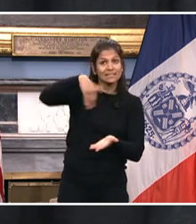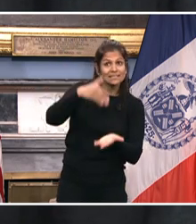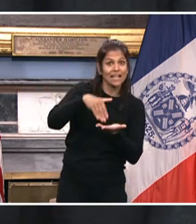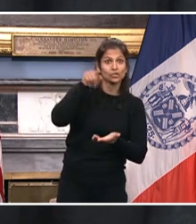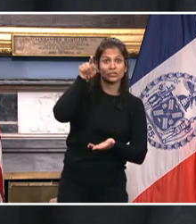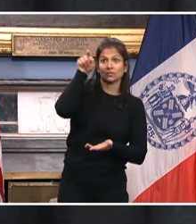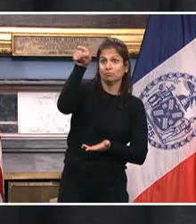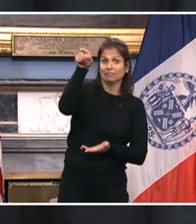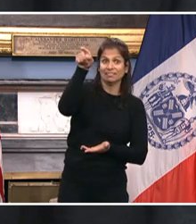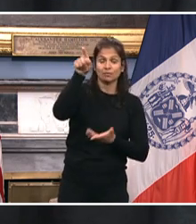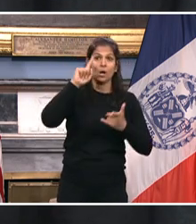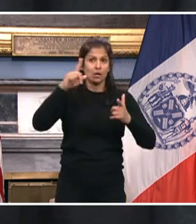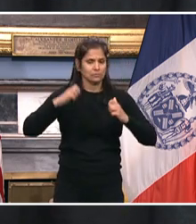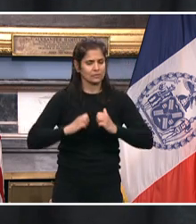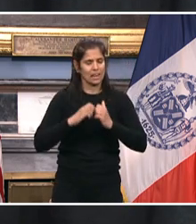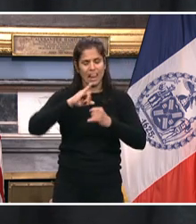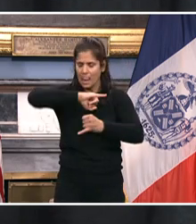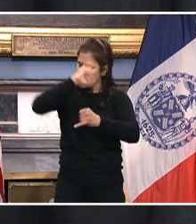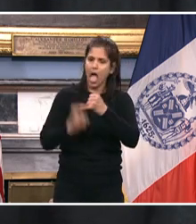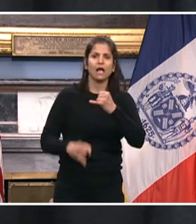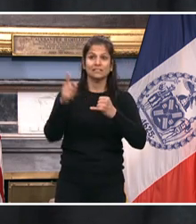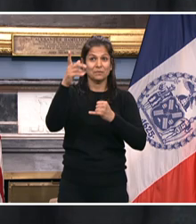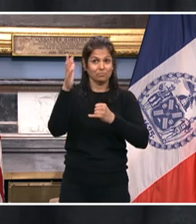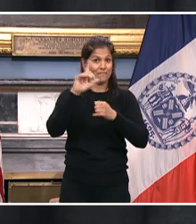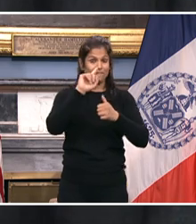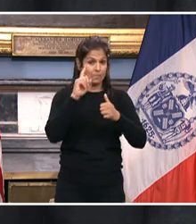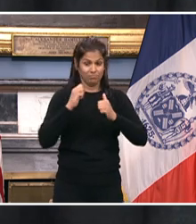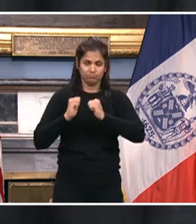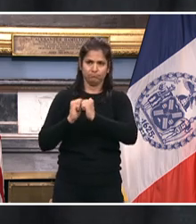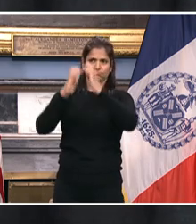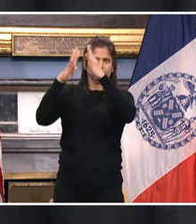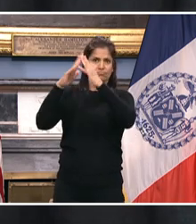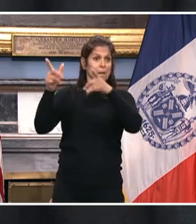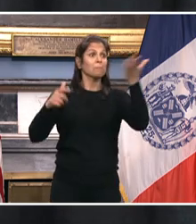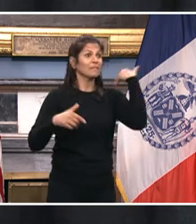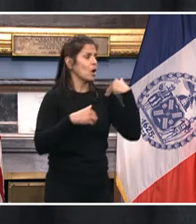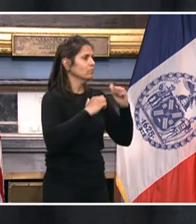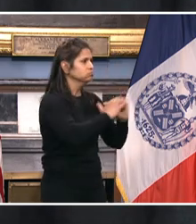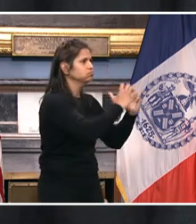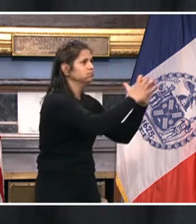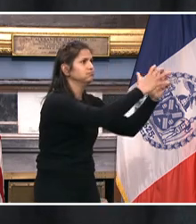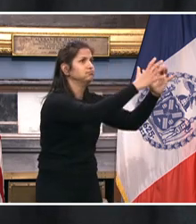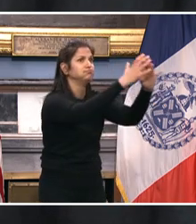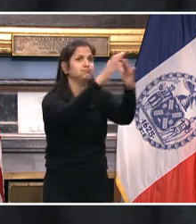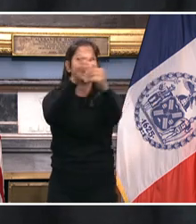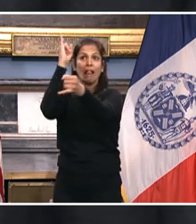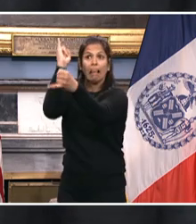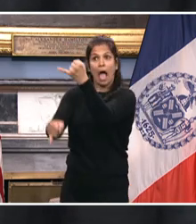you're doing, and let's do it even more to get to that day where things get better. Thank you.